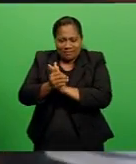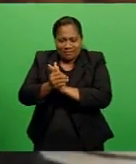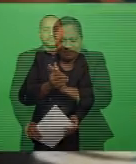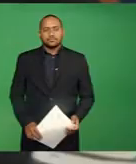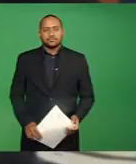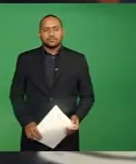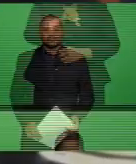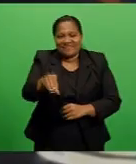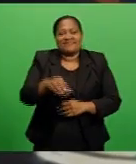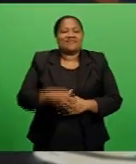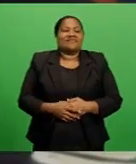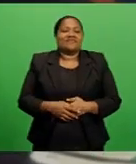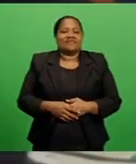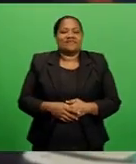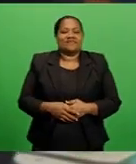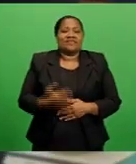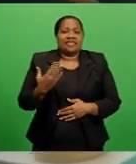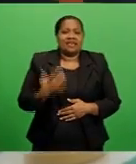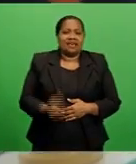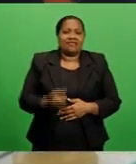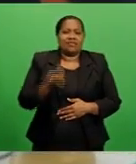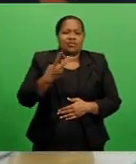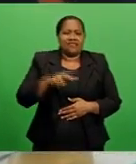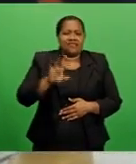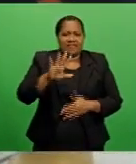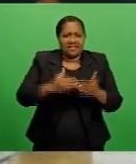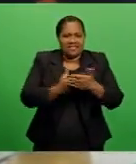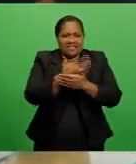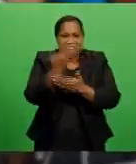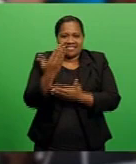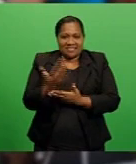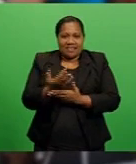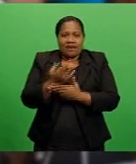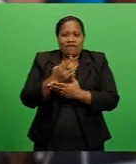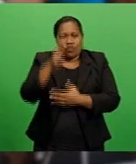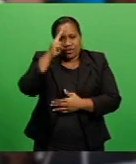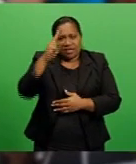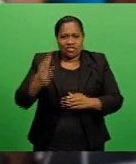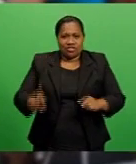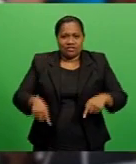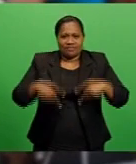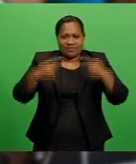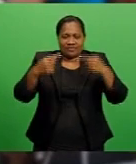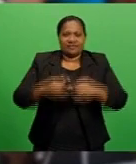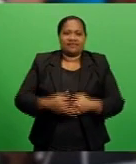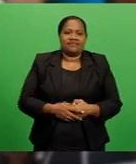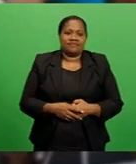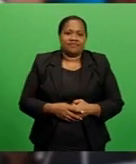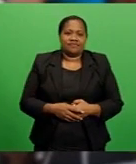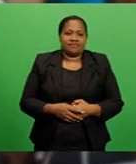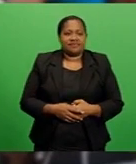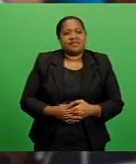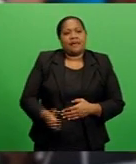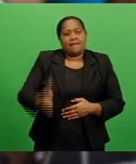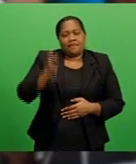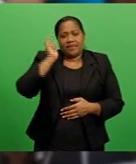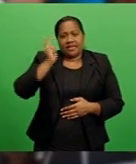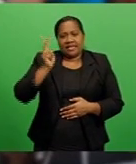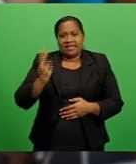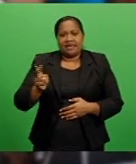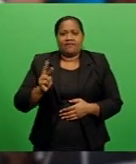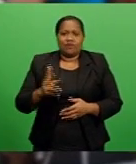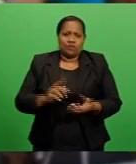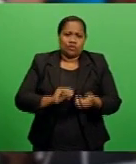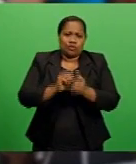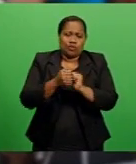Fiji National Championship. Aquila Dama, FBC Sports. Back in the Skipper Cup after being relegated last